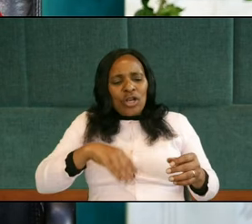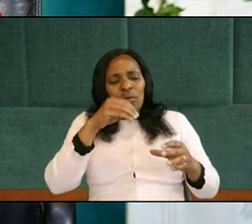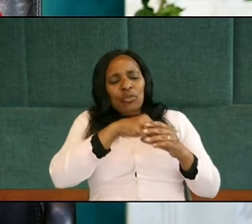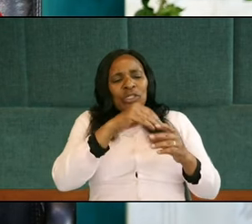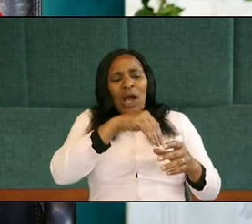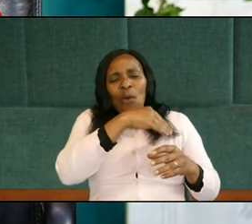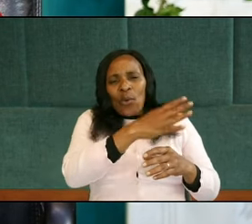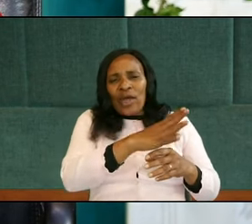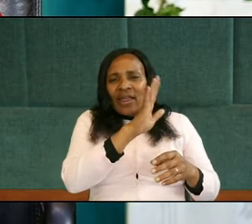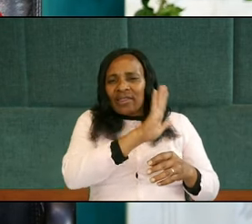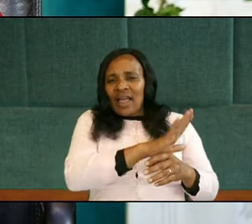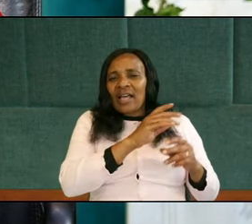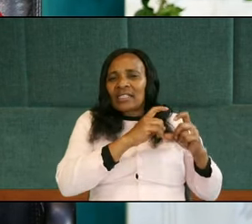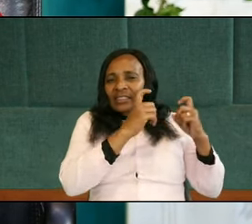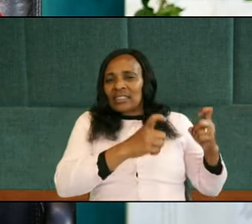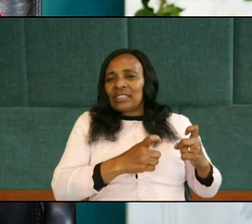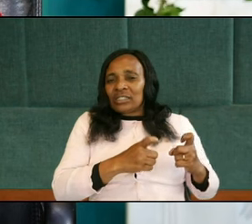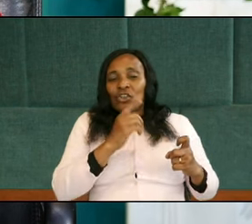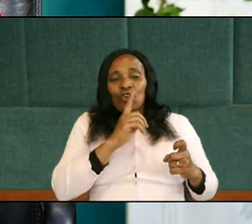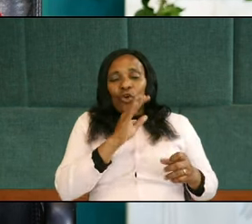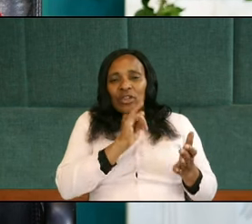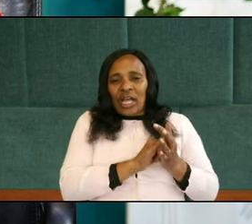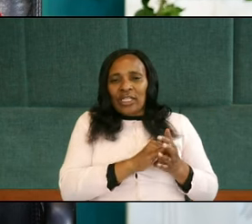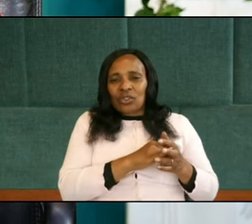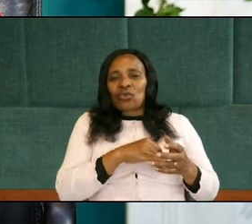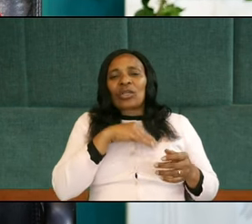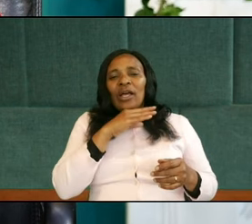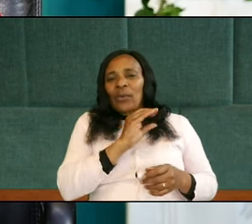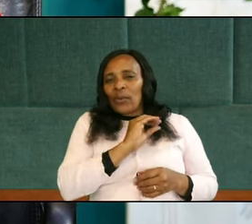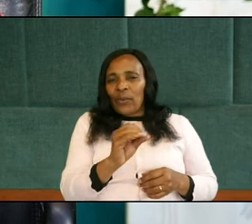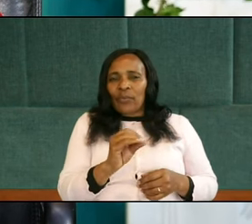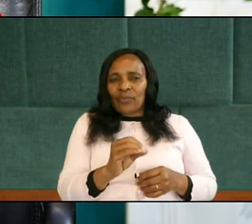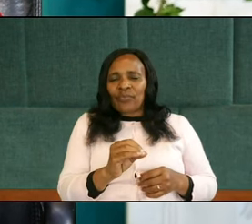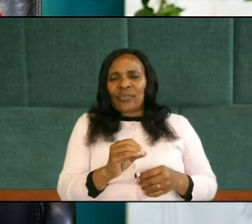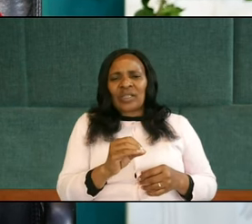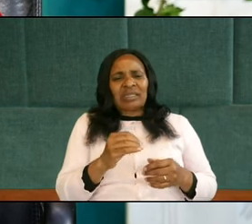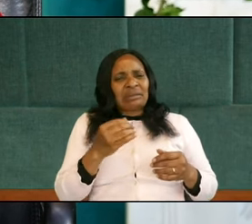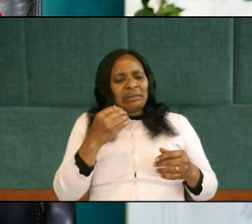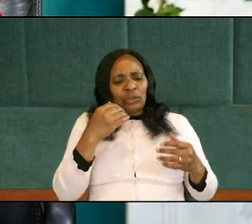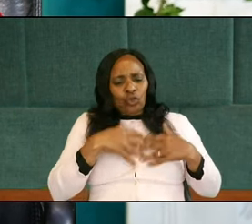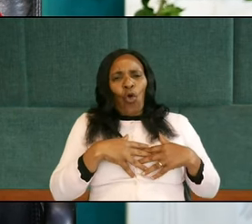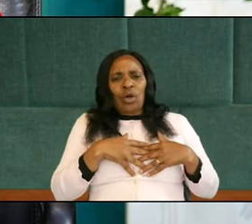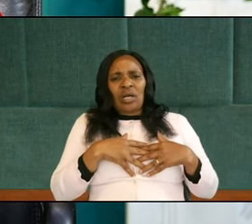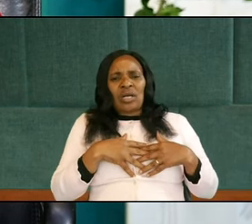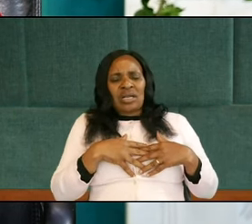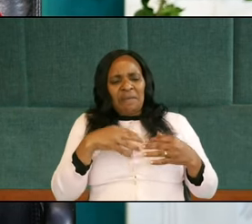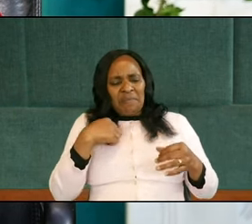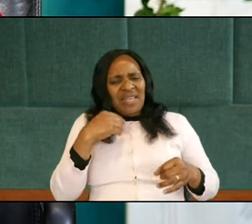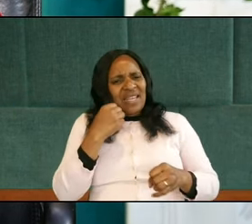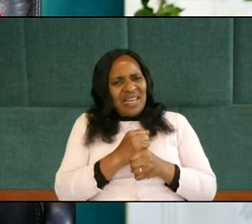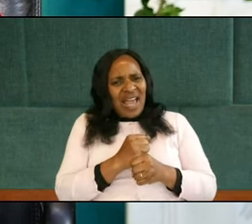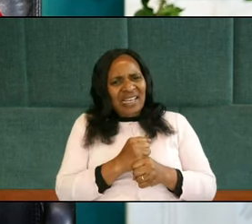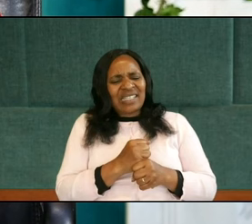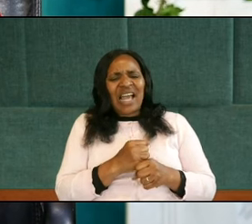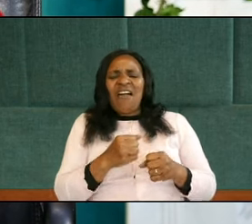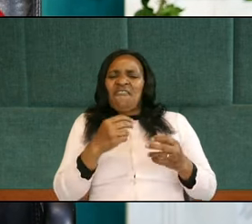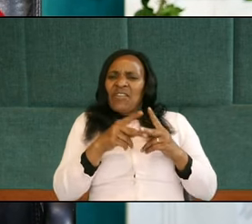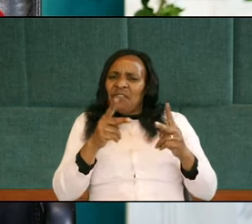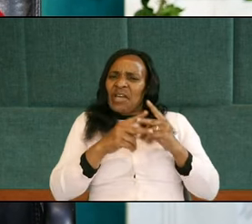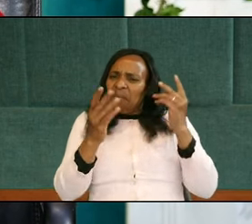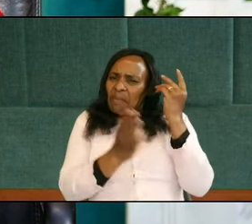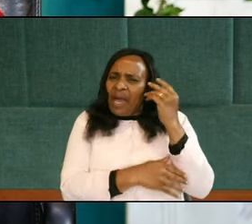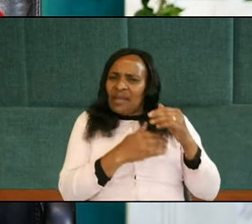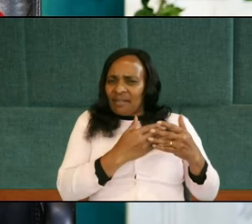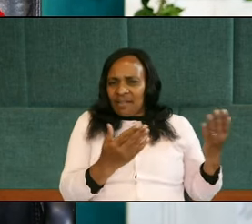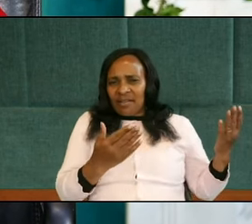sin, thou shalt not die." So you can see David is already saying here, oh my goodness, I have really done such a terrible thing.